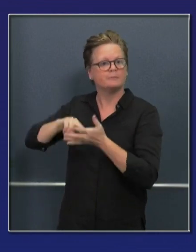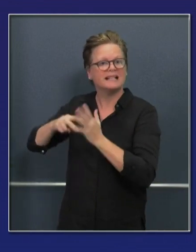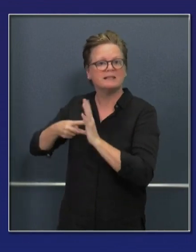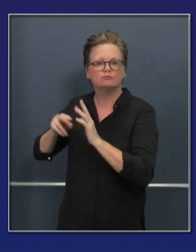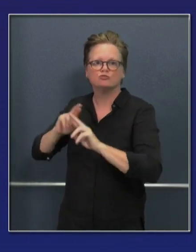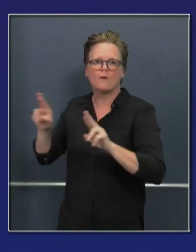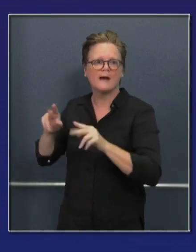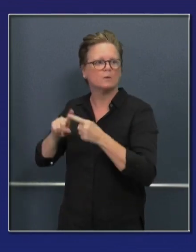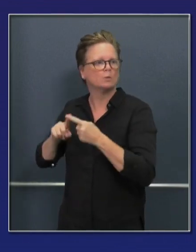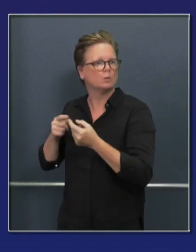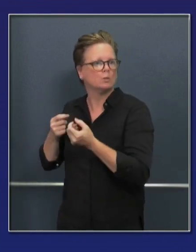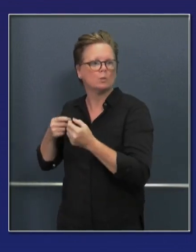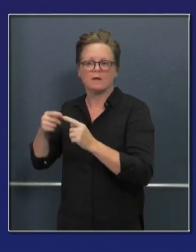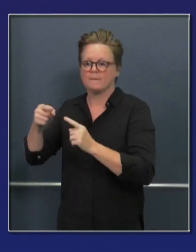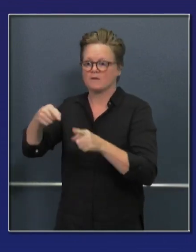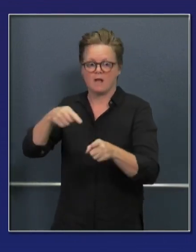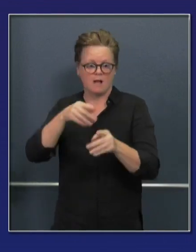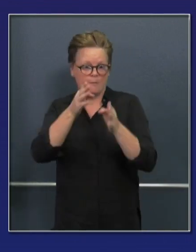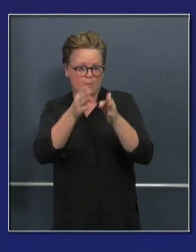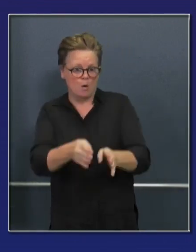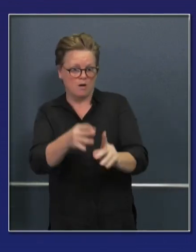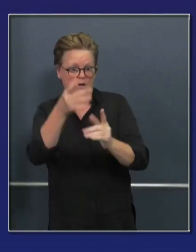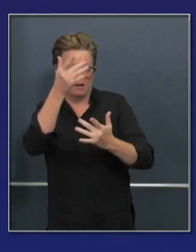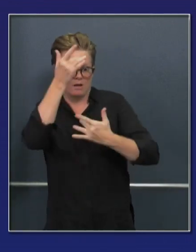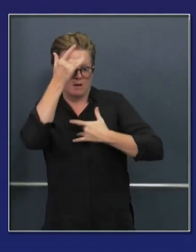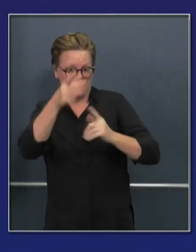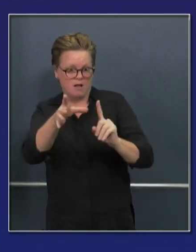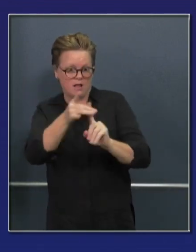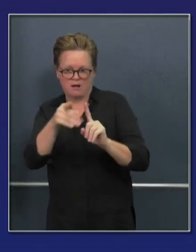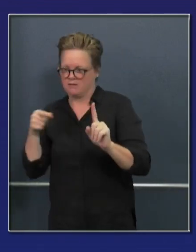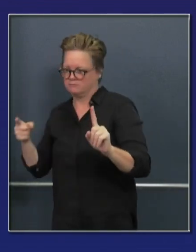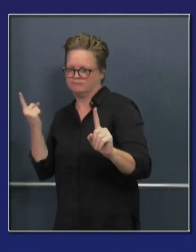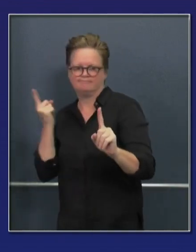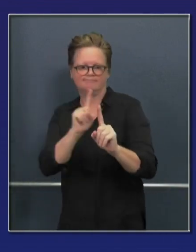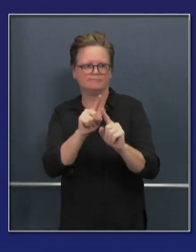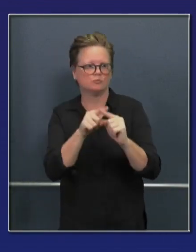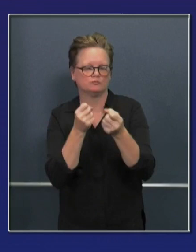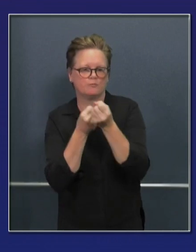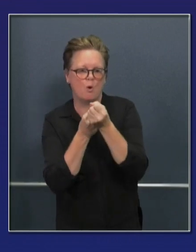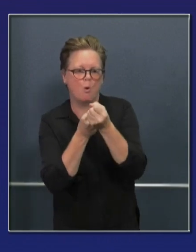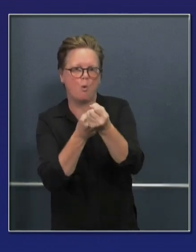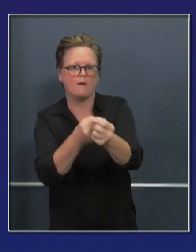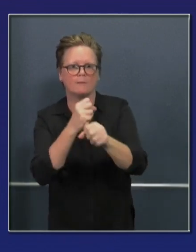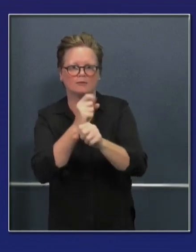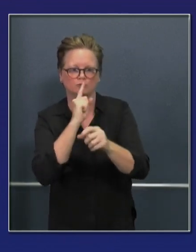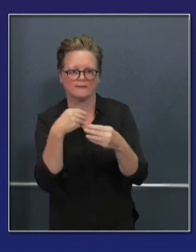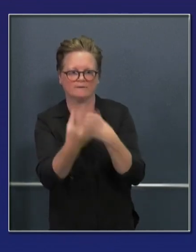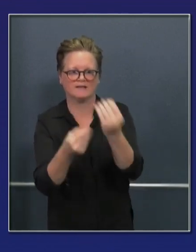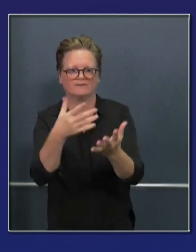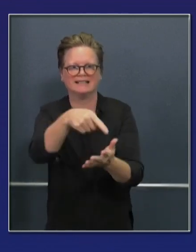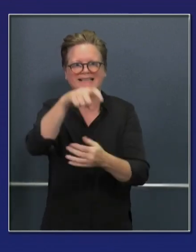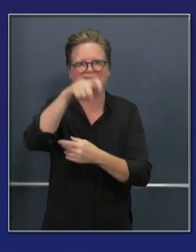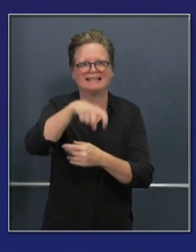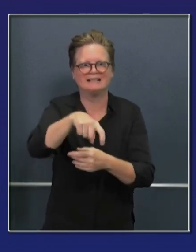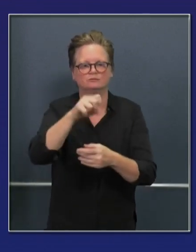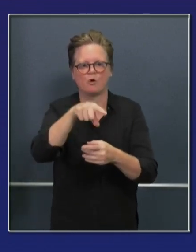testing, or rather tracing, of 3,600 new cases on any given day. So we feel we're in that frame